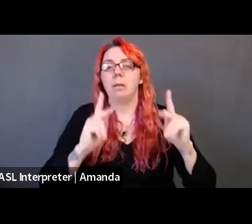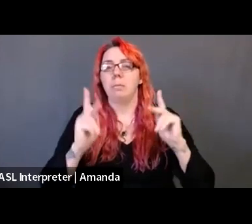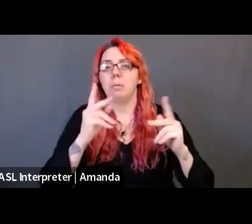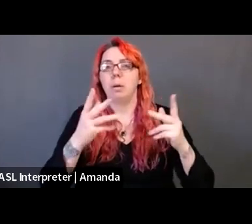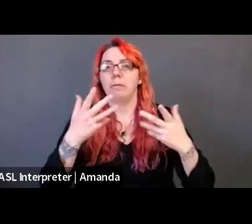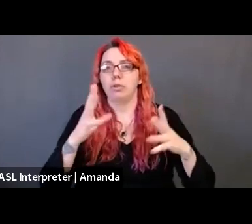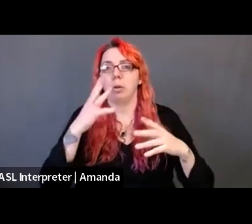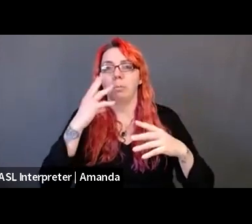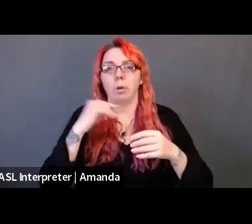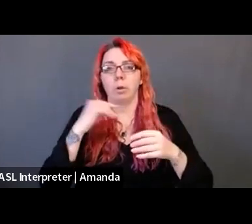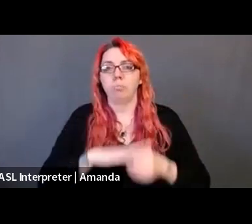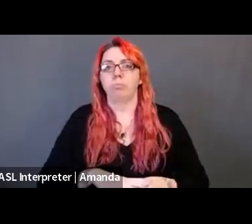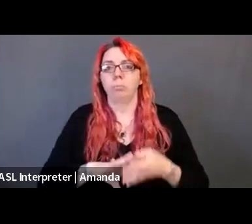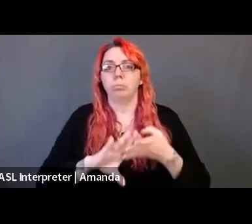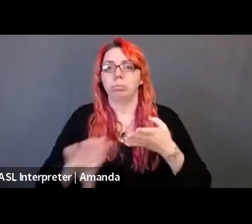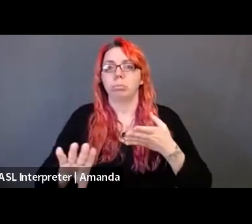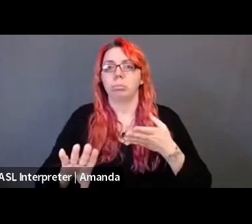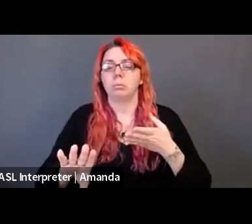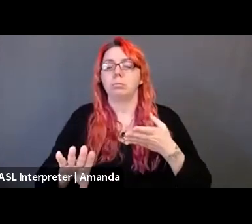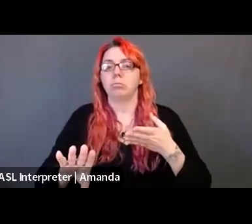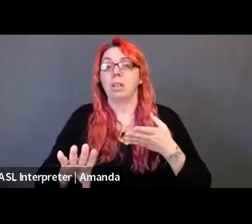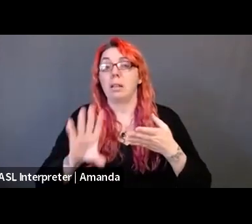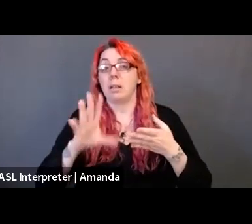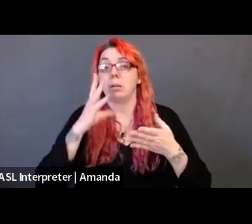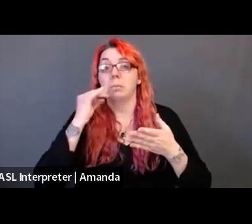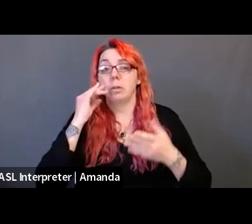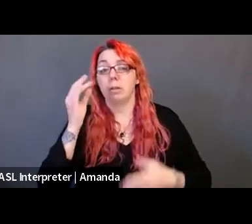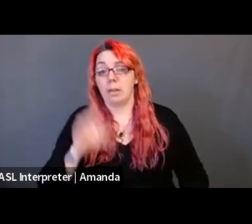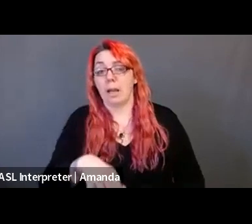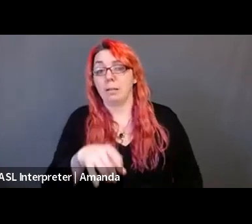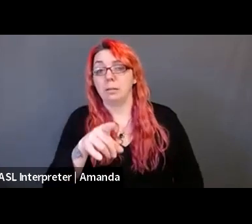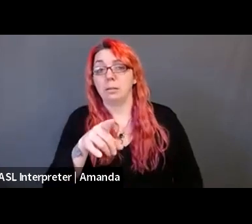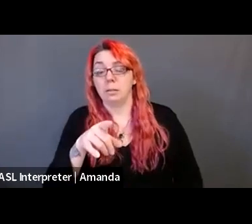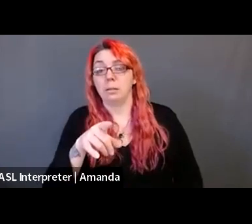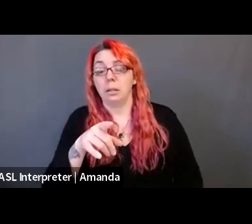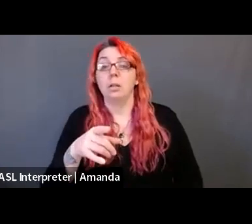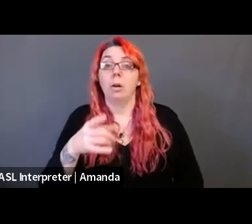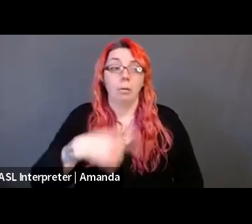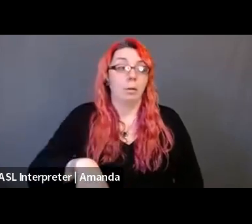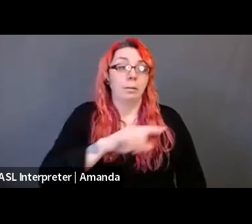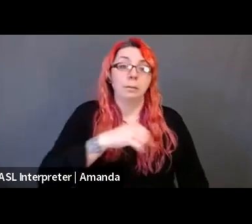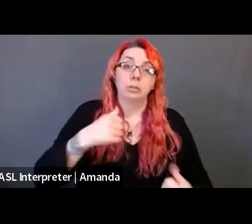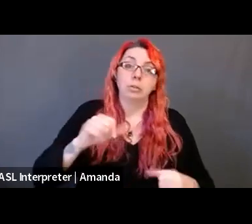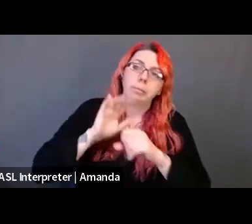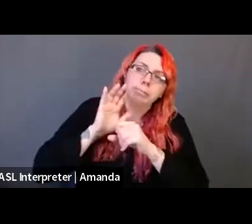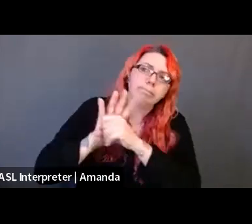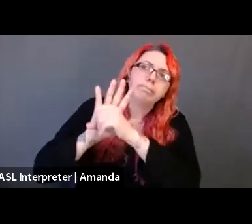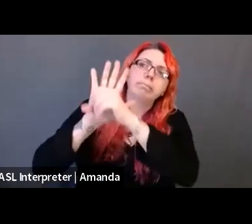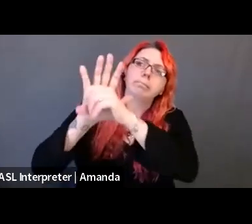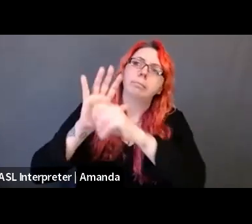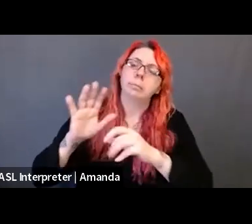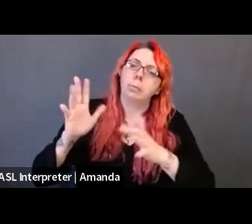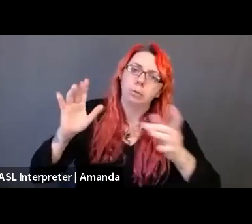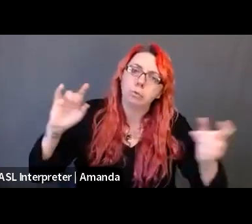right? Where in the history of activism or trying to change our culture in a society to a bit more open